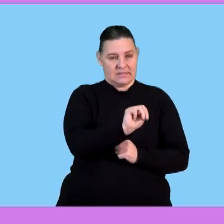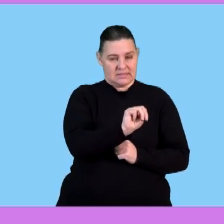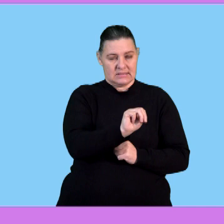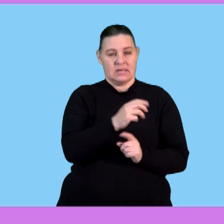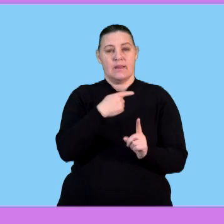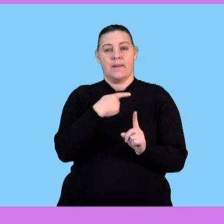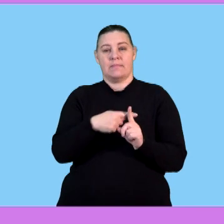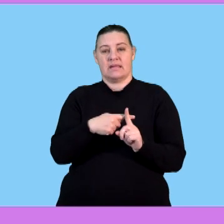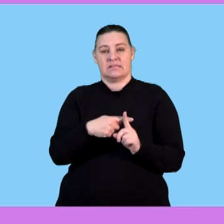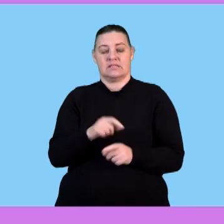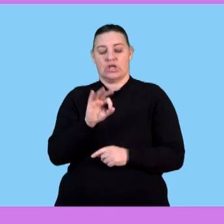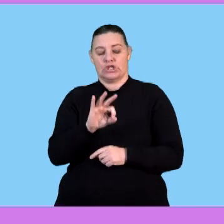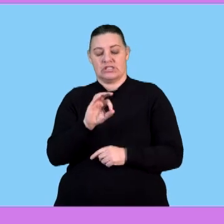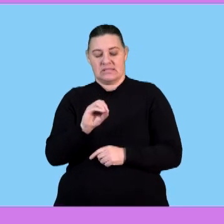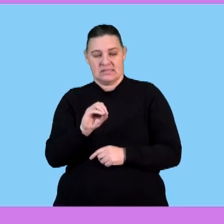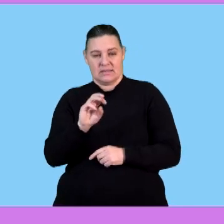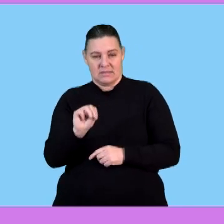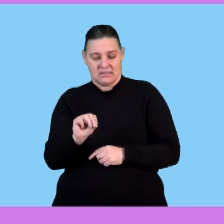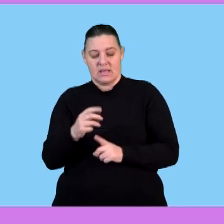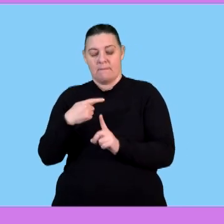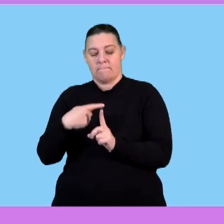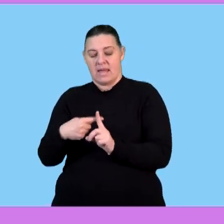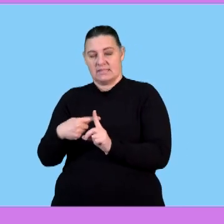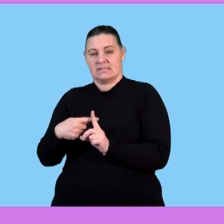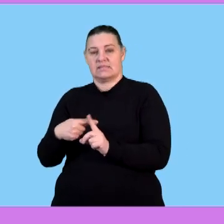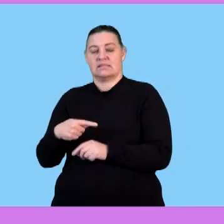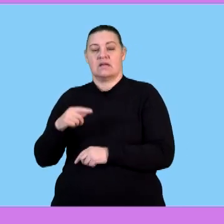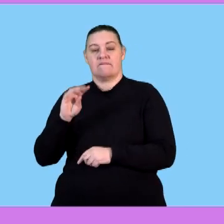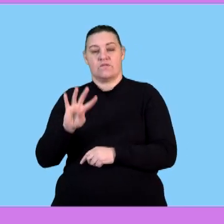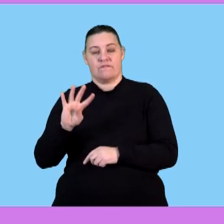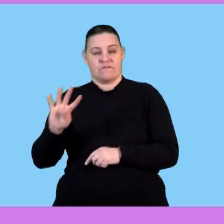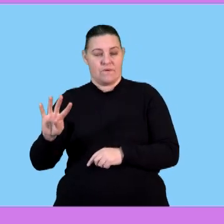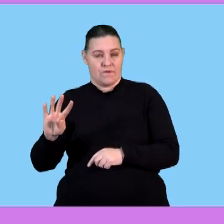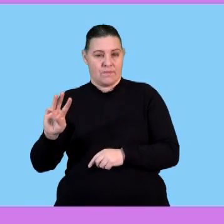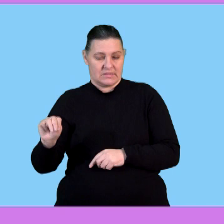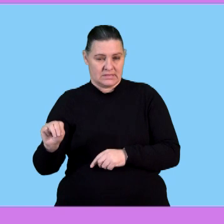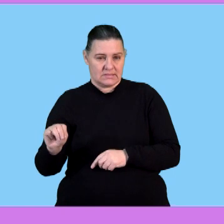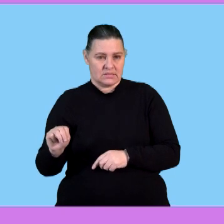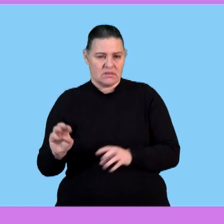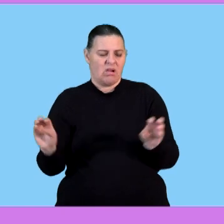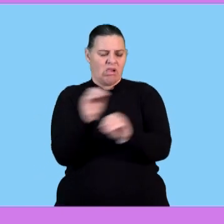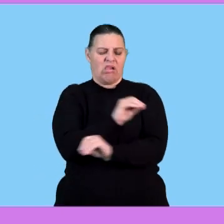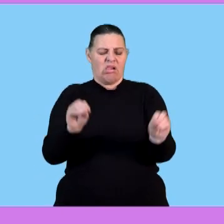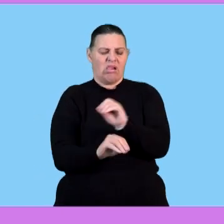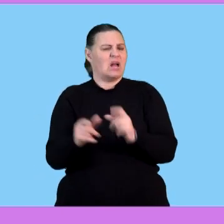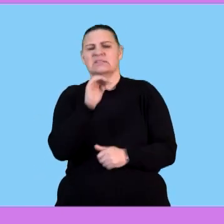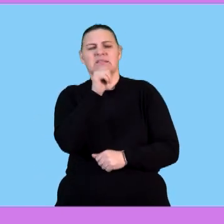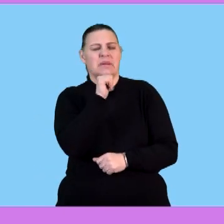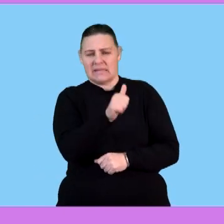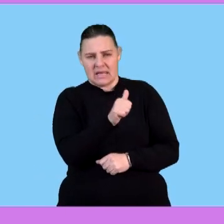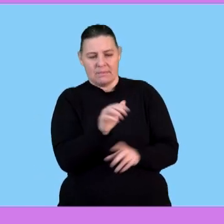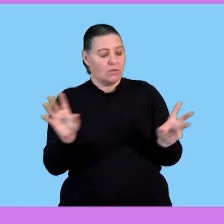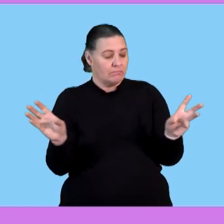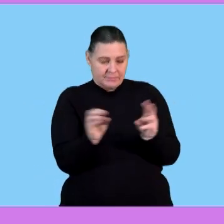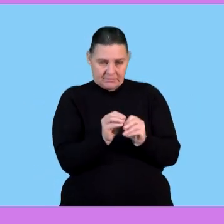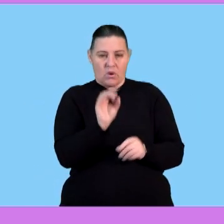Plus L2, 30. Plus L3, 44. It really doesn't matter which length you use, as long as you get all